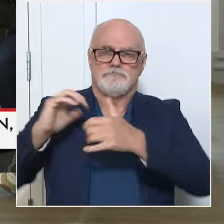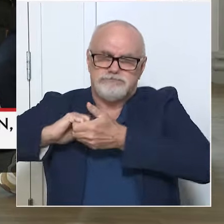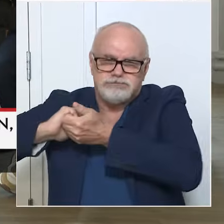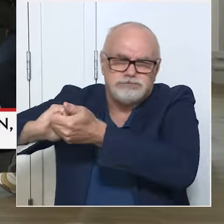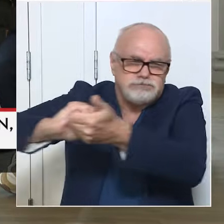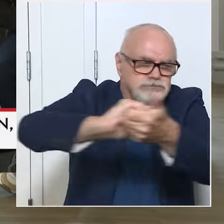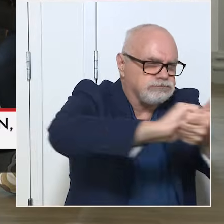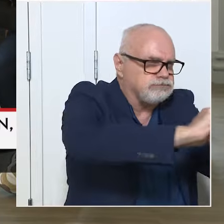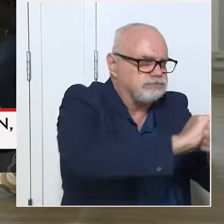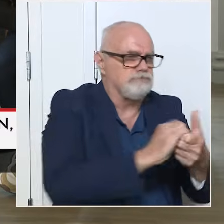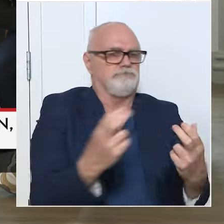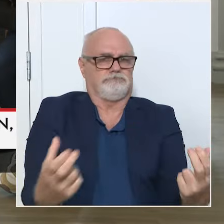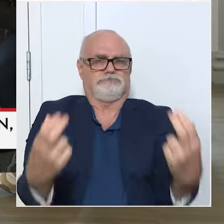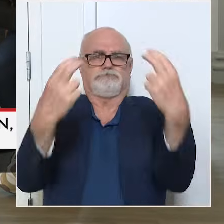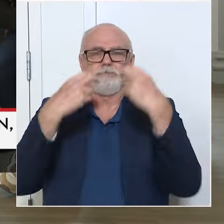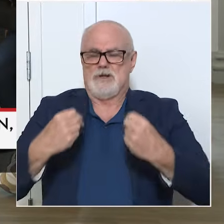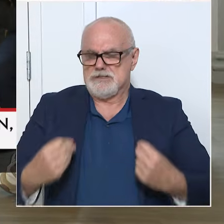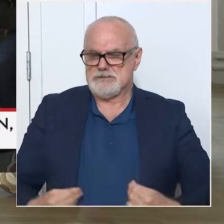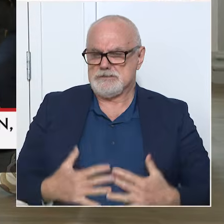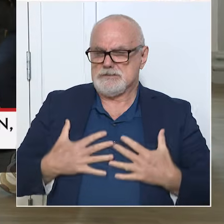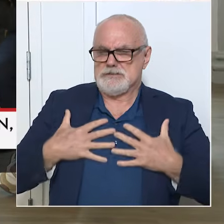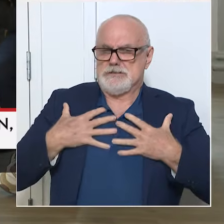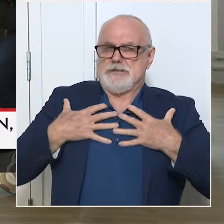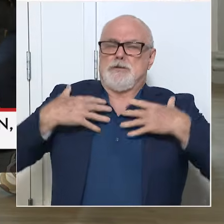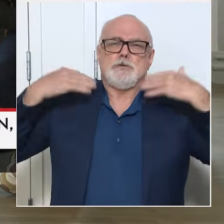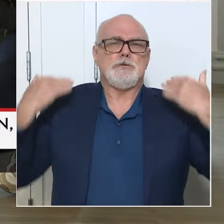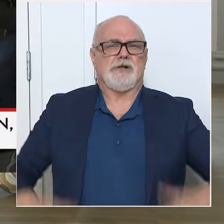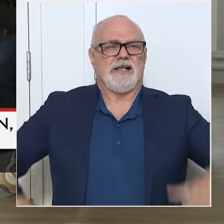easy decision. The city connects us to